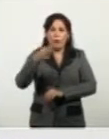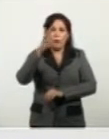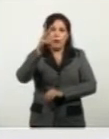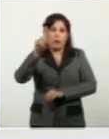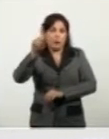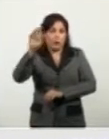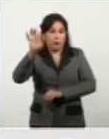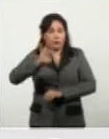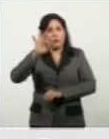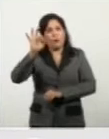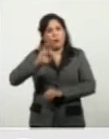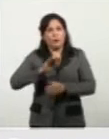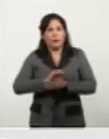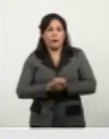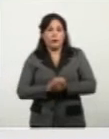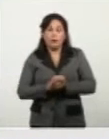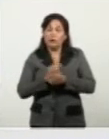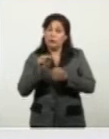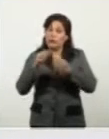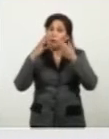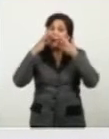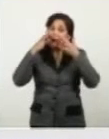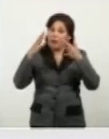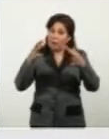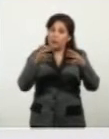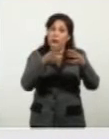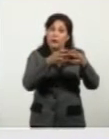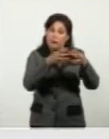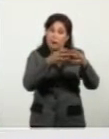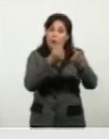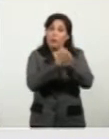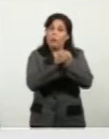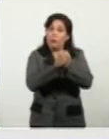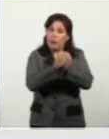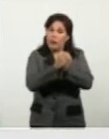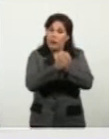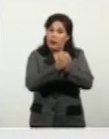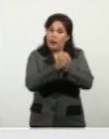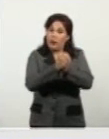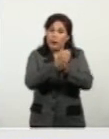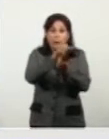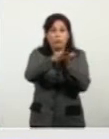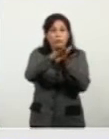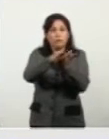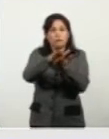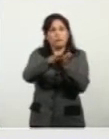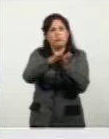1,827 people who have been positive case contacts. And in the overall total,